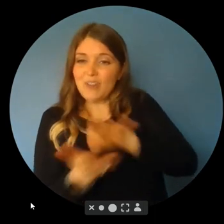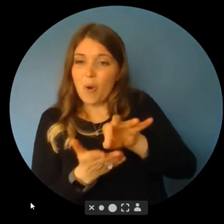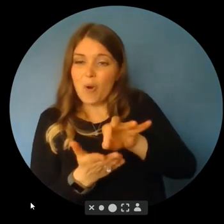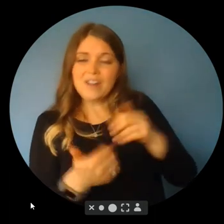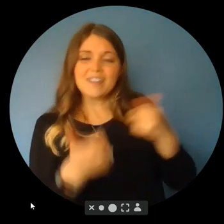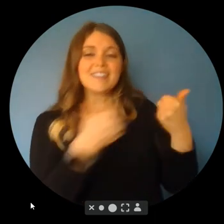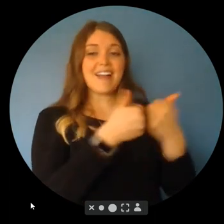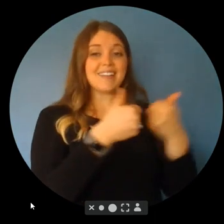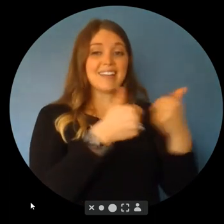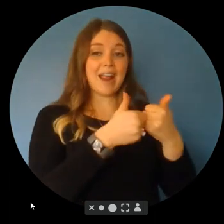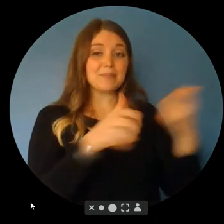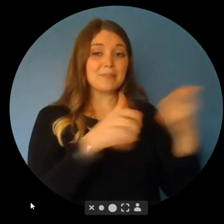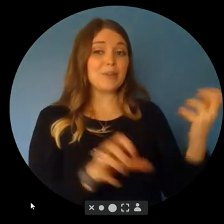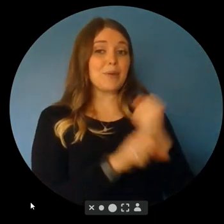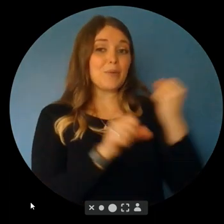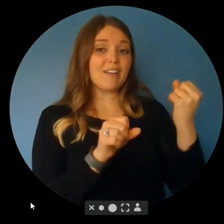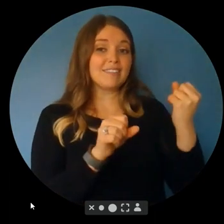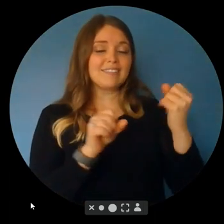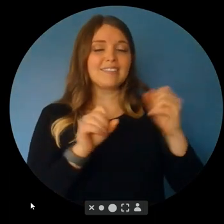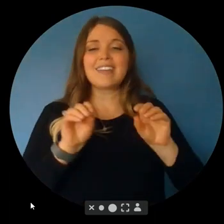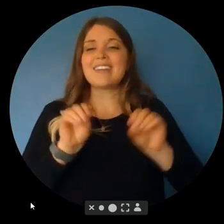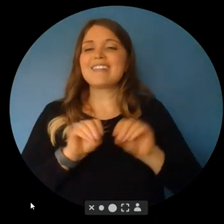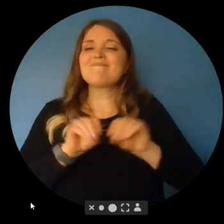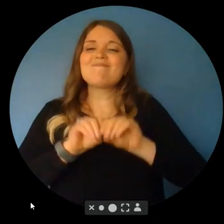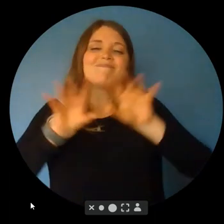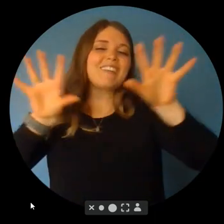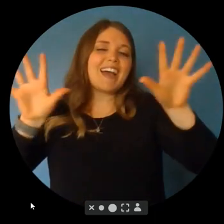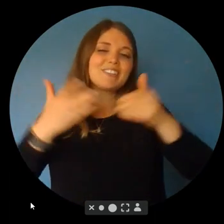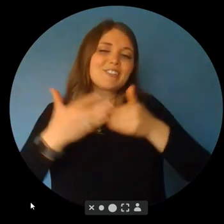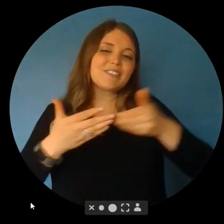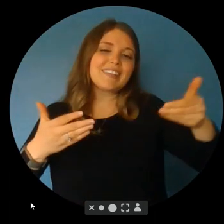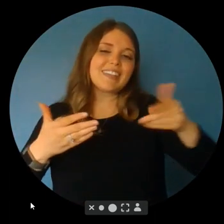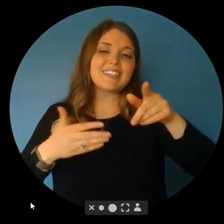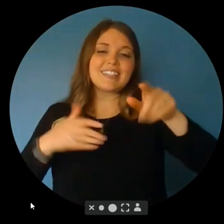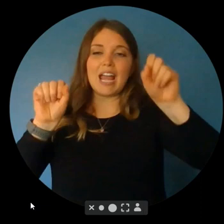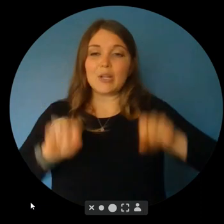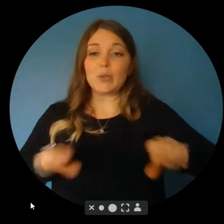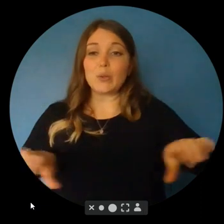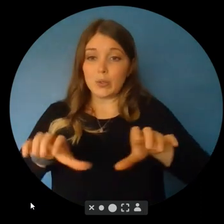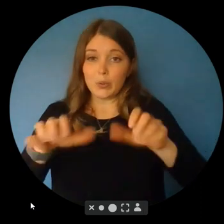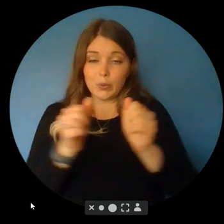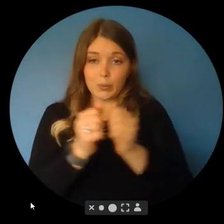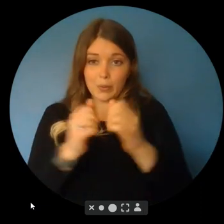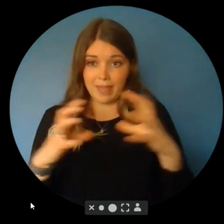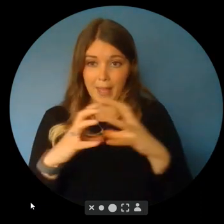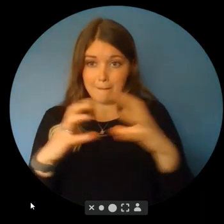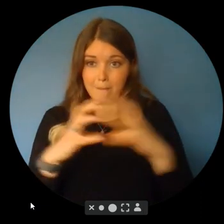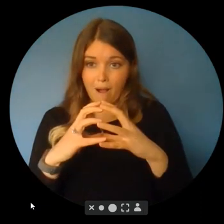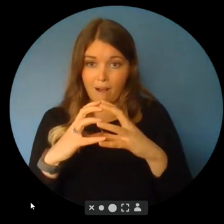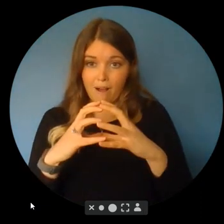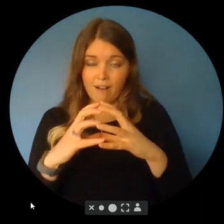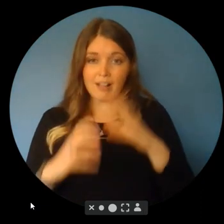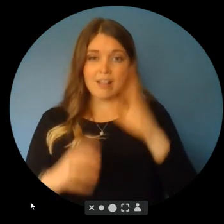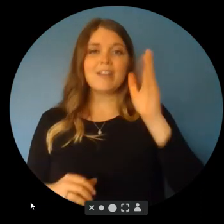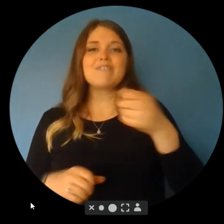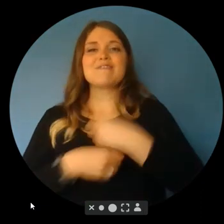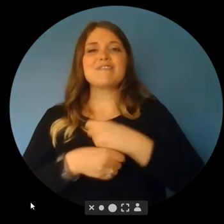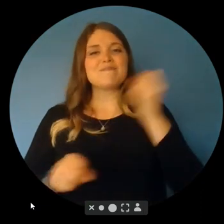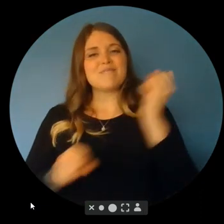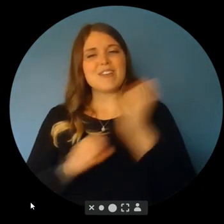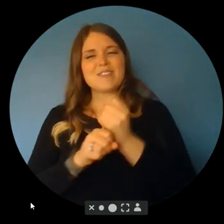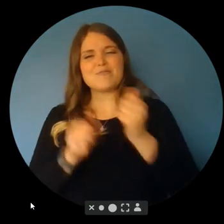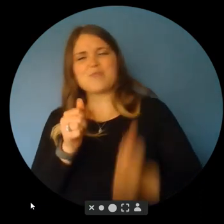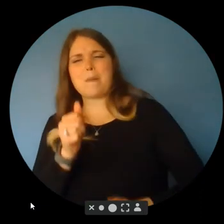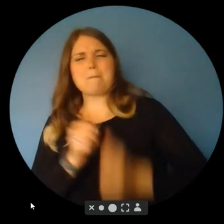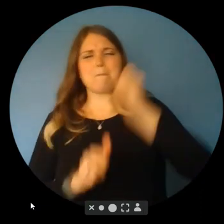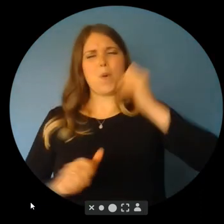won. And the magical things you can do with that ball will make you the winningest